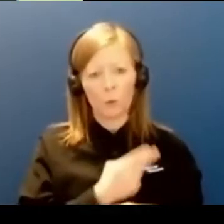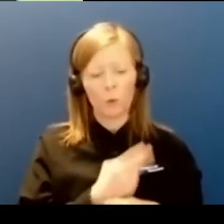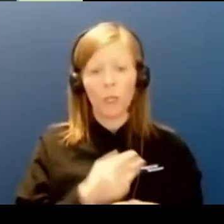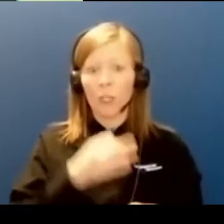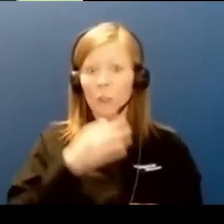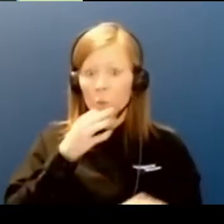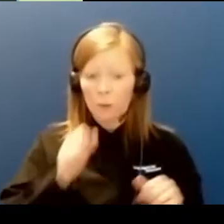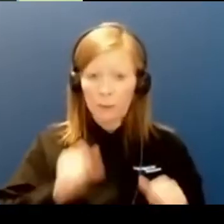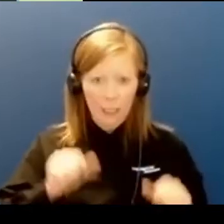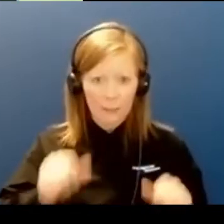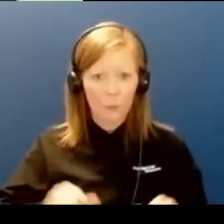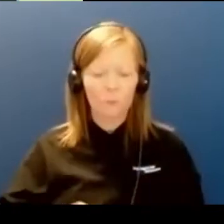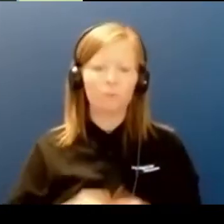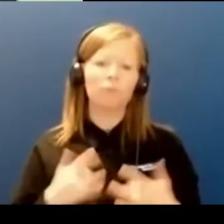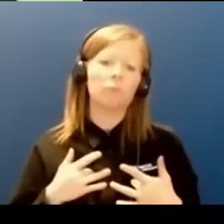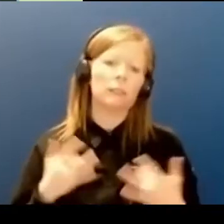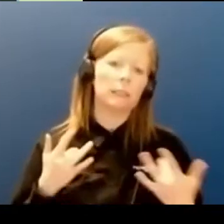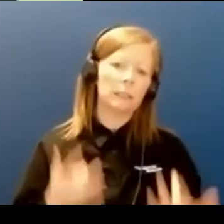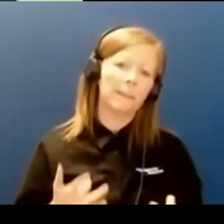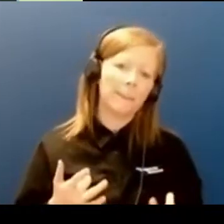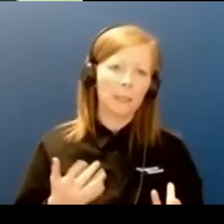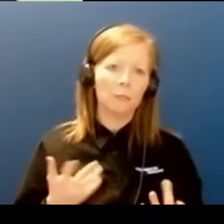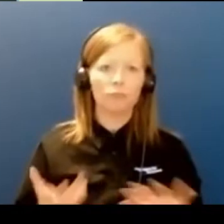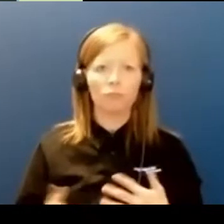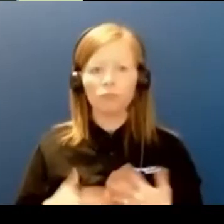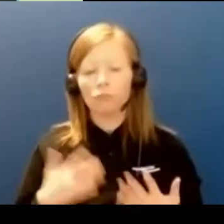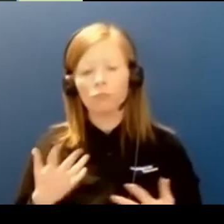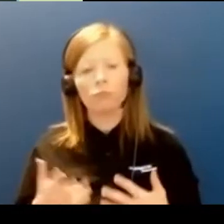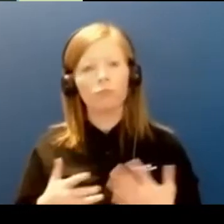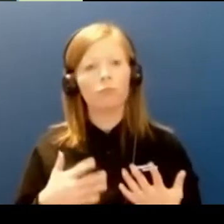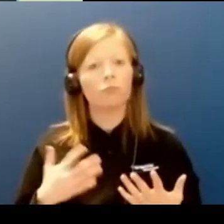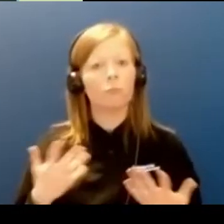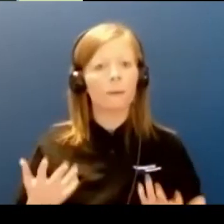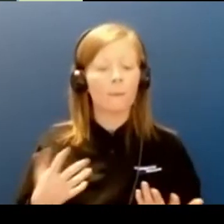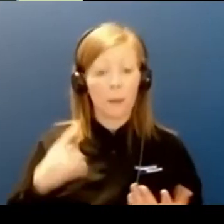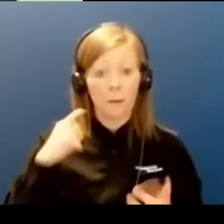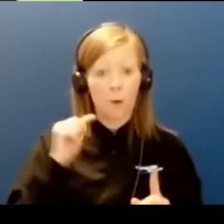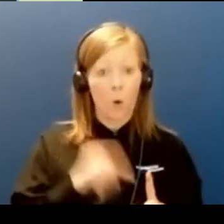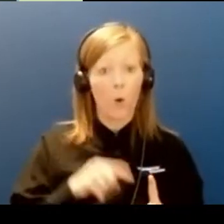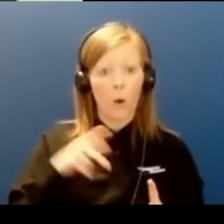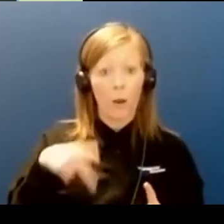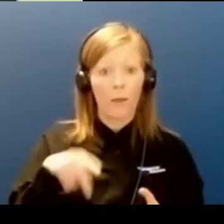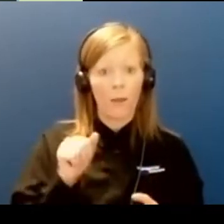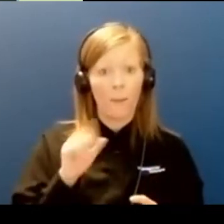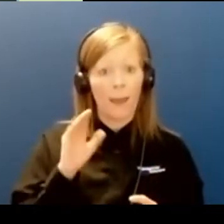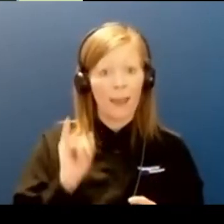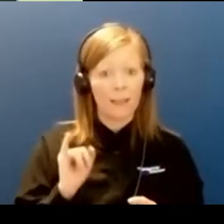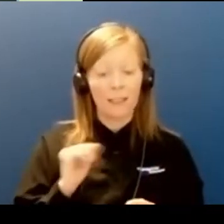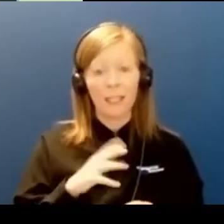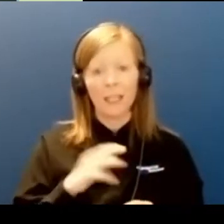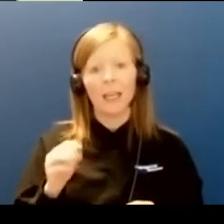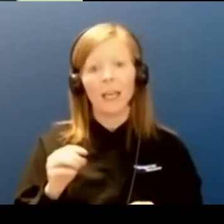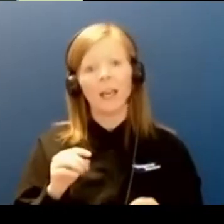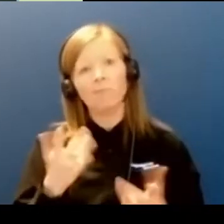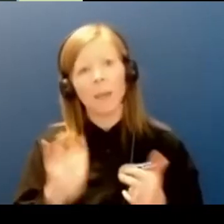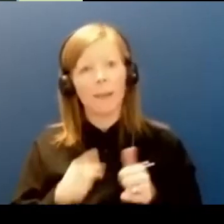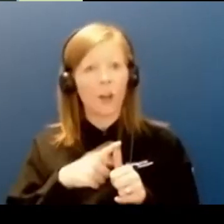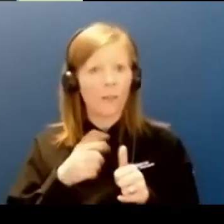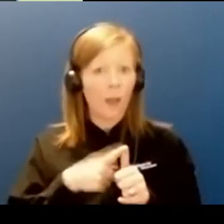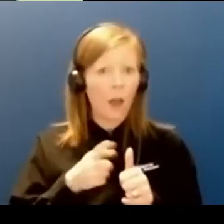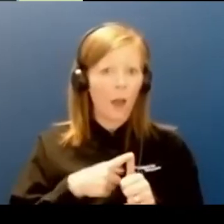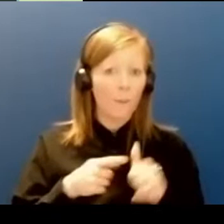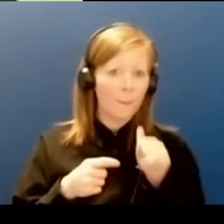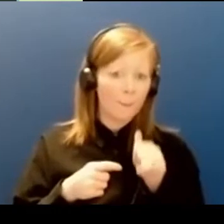possible. Usually, for the pacifiers as well as the thumb sucking,